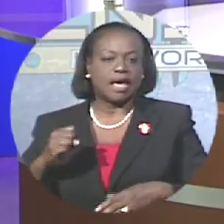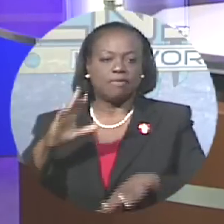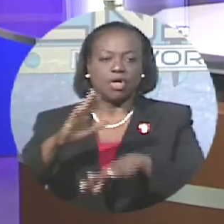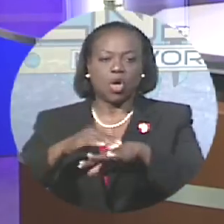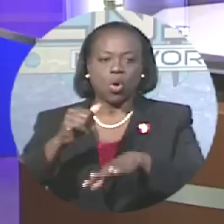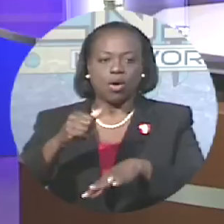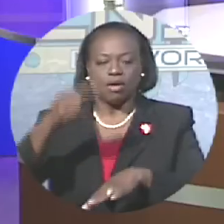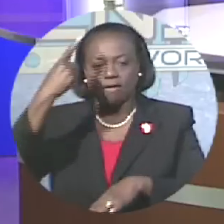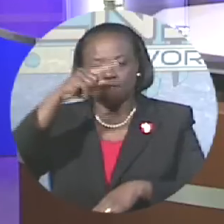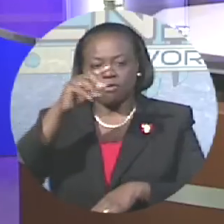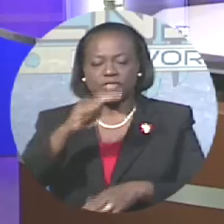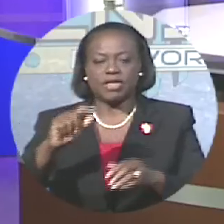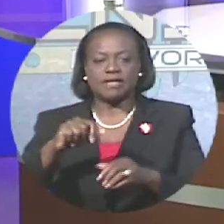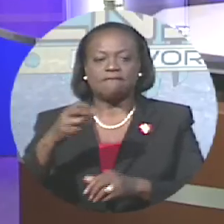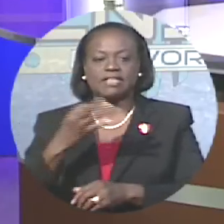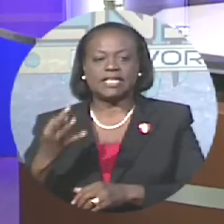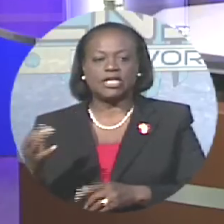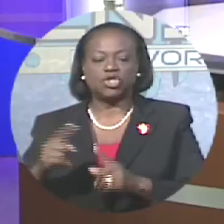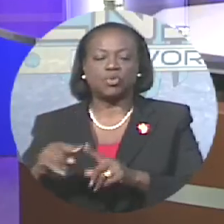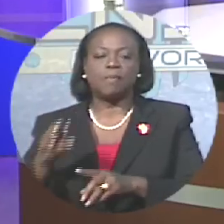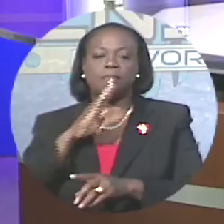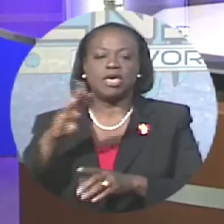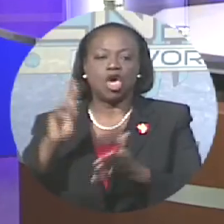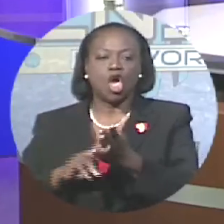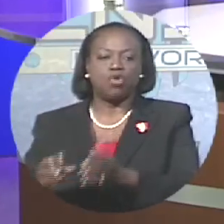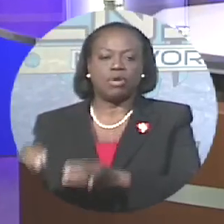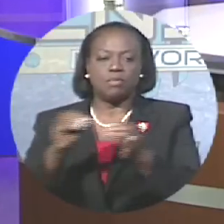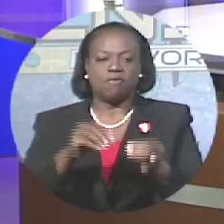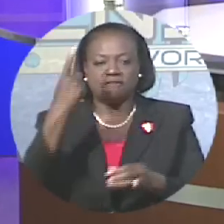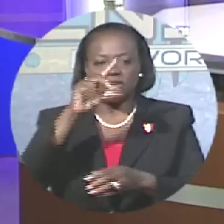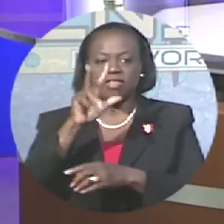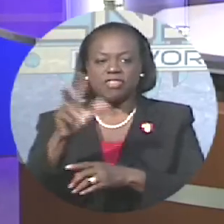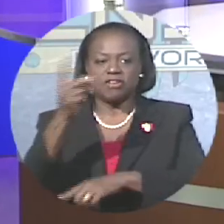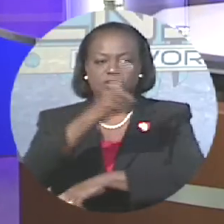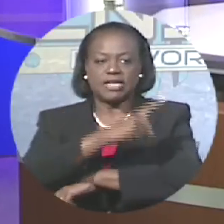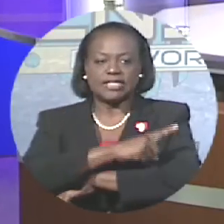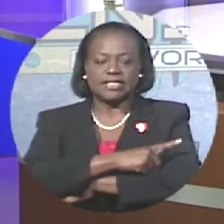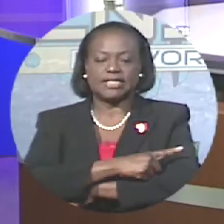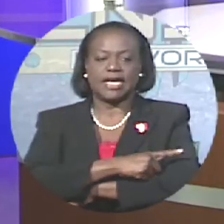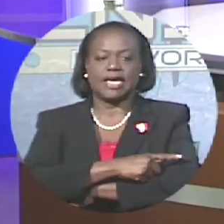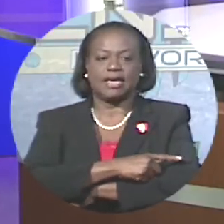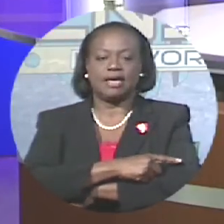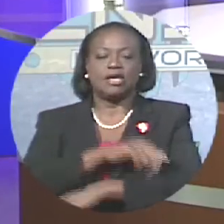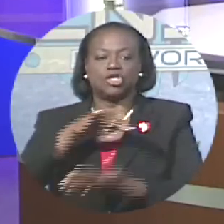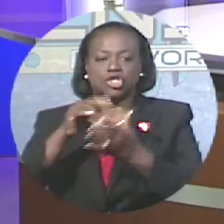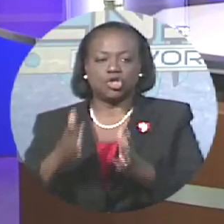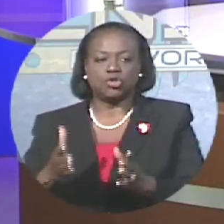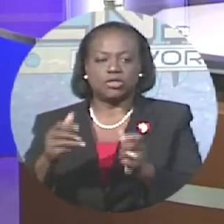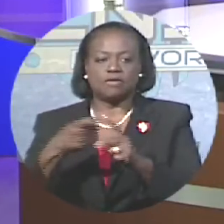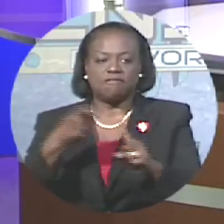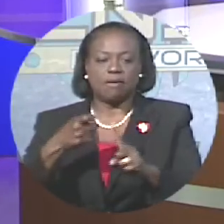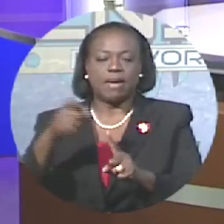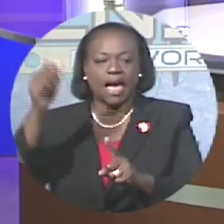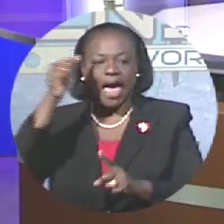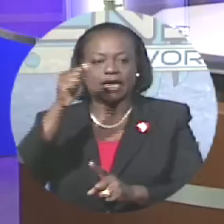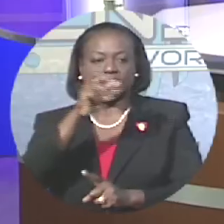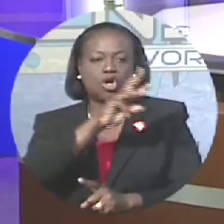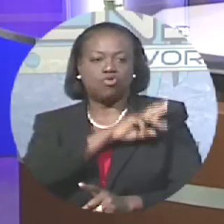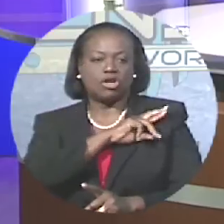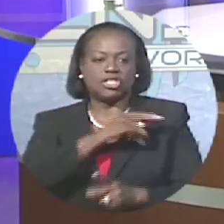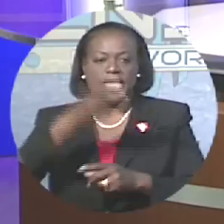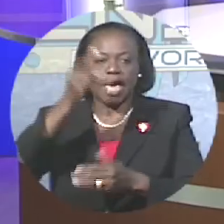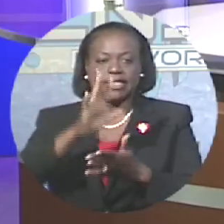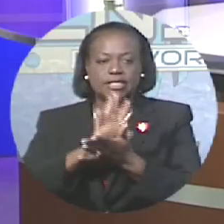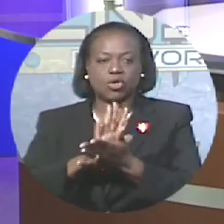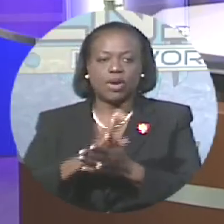be removed. For a third straight day, students were dismissed early at the nearby Anatol Rodgers High School. Area residents say they've been